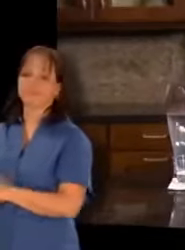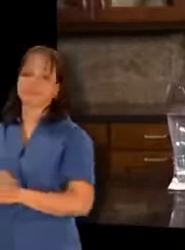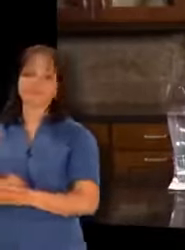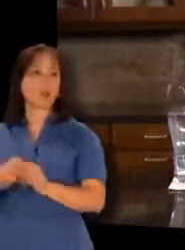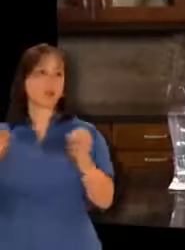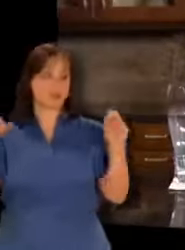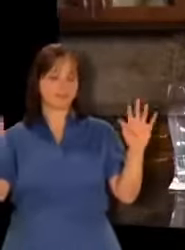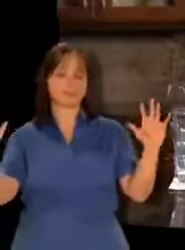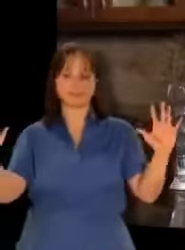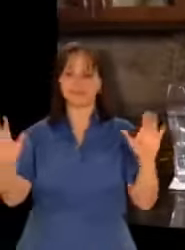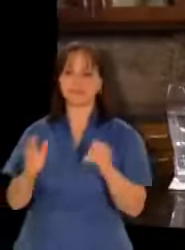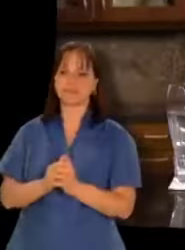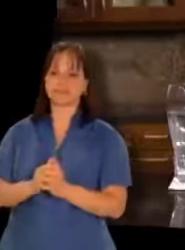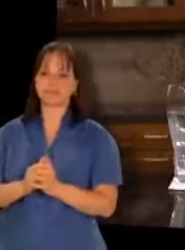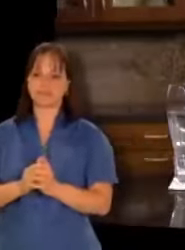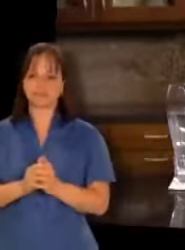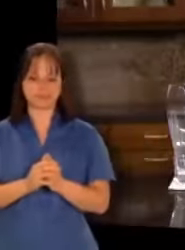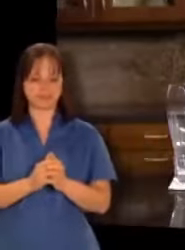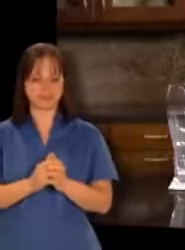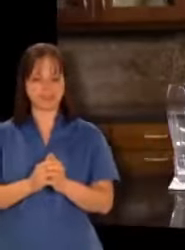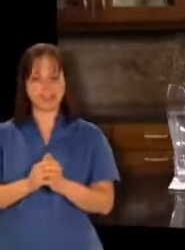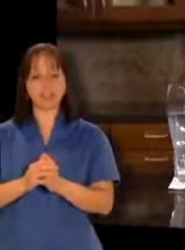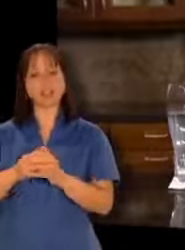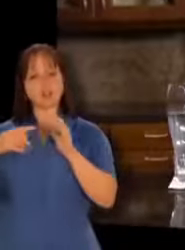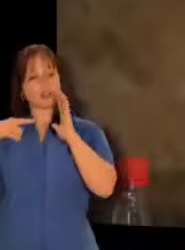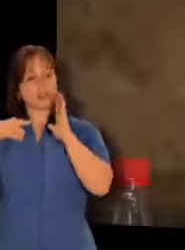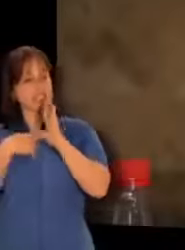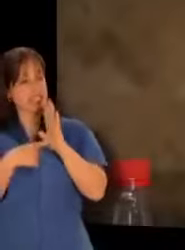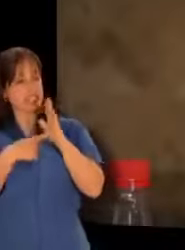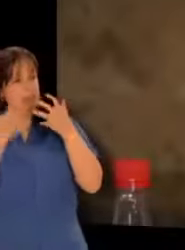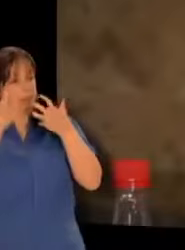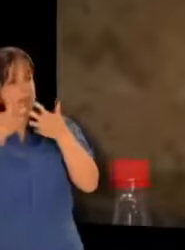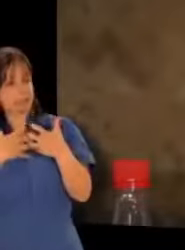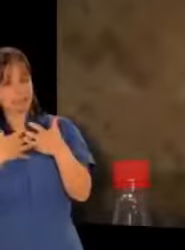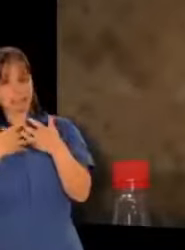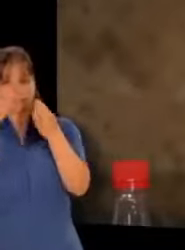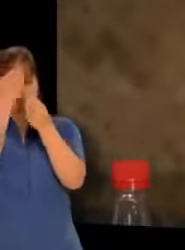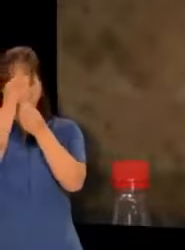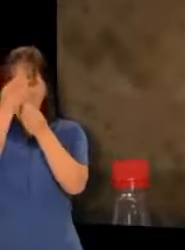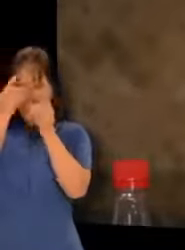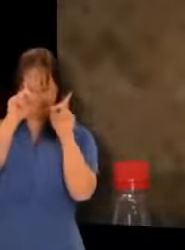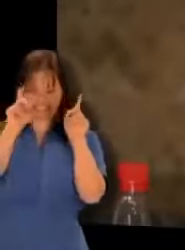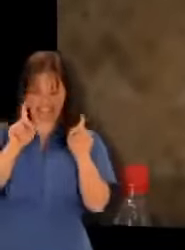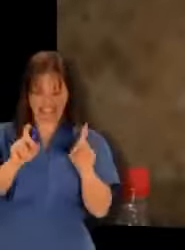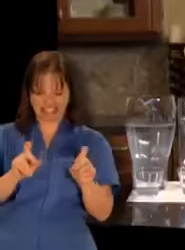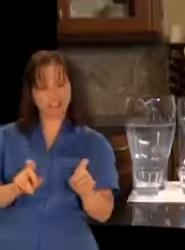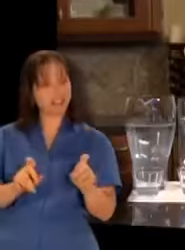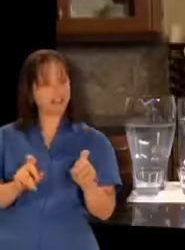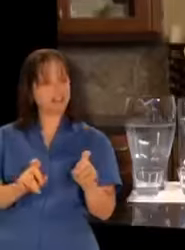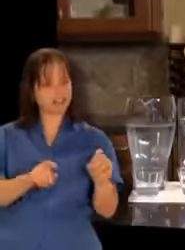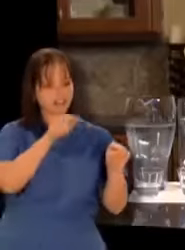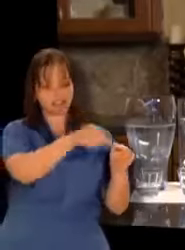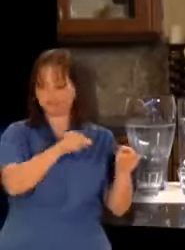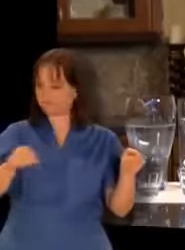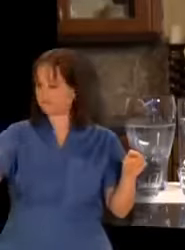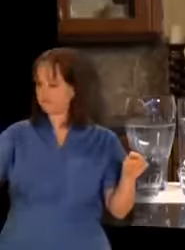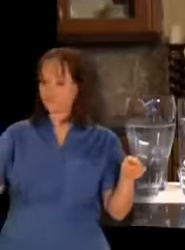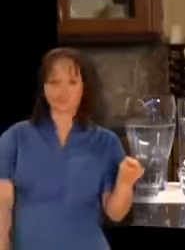Okay, so this is the pinpoint ORP meter. Now we're going to test the ORP of the Dasani.